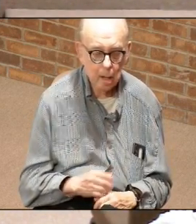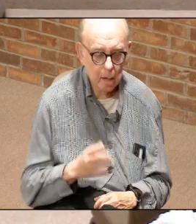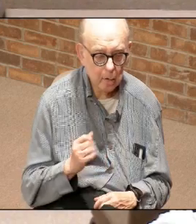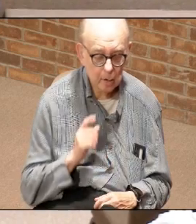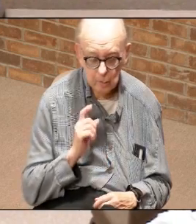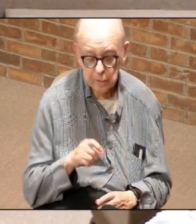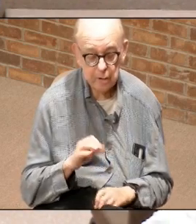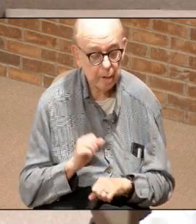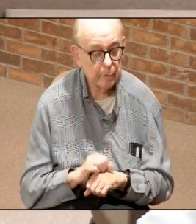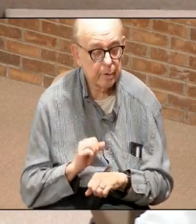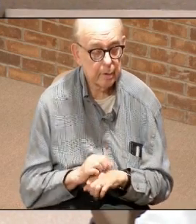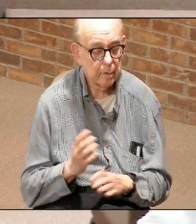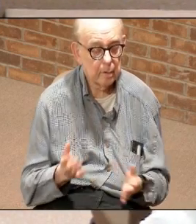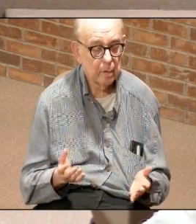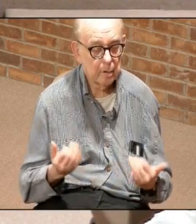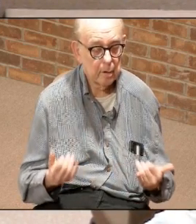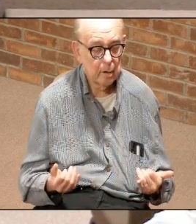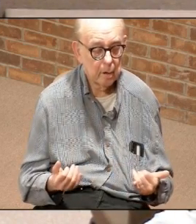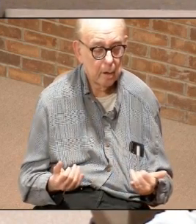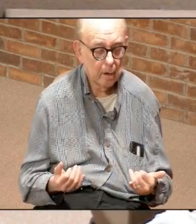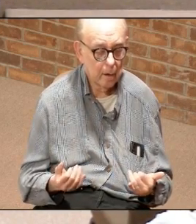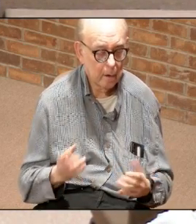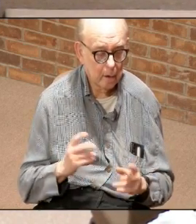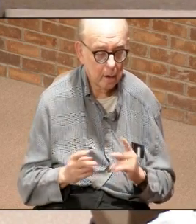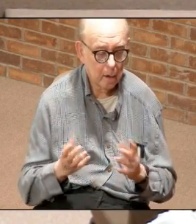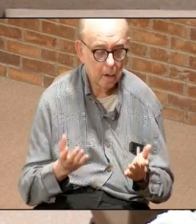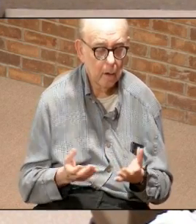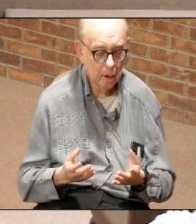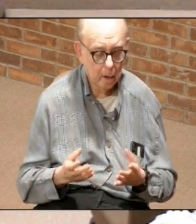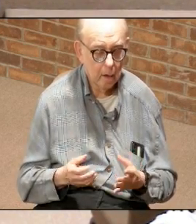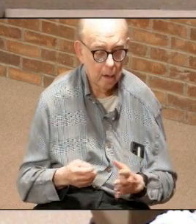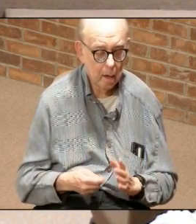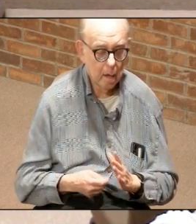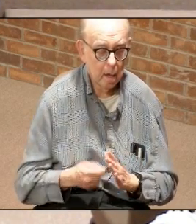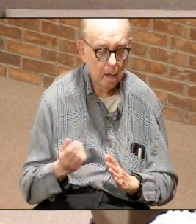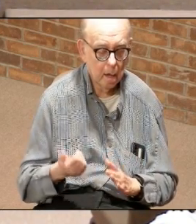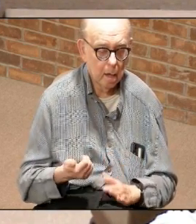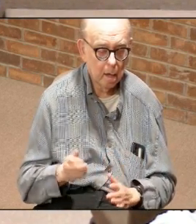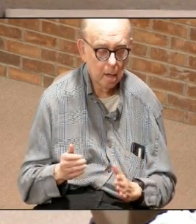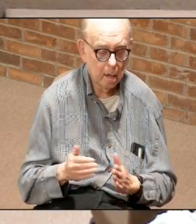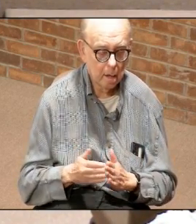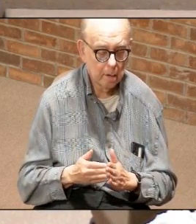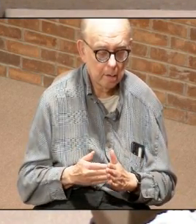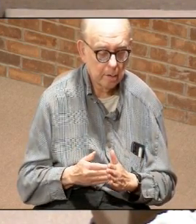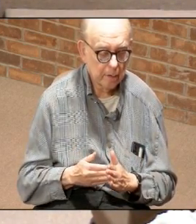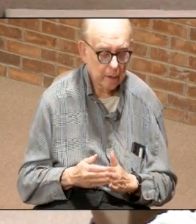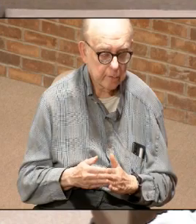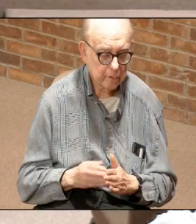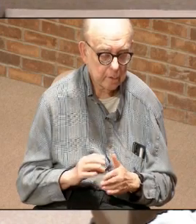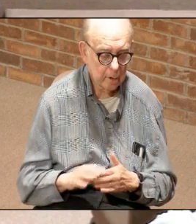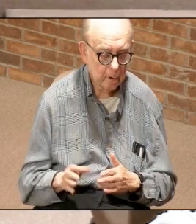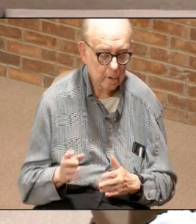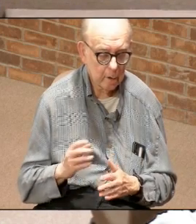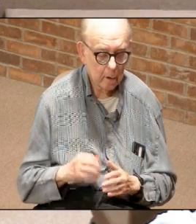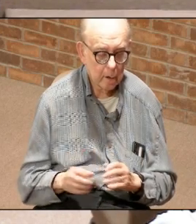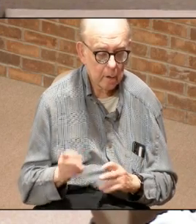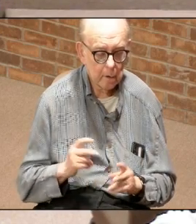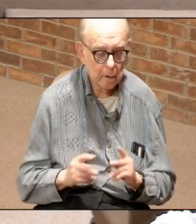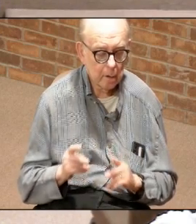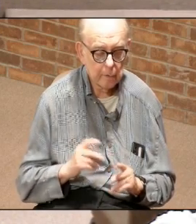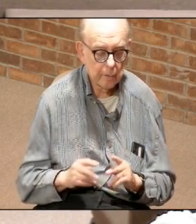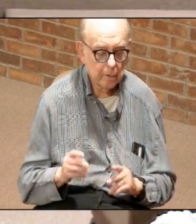Why should I work? And now they want to get rid of $10,000 of everybody's student